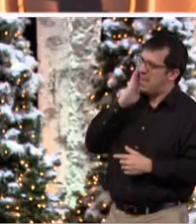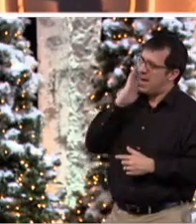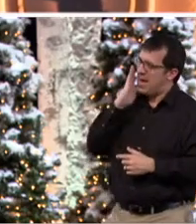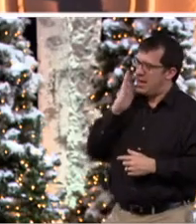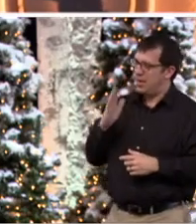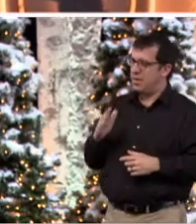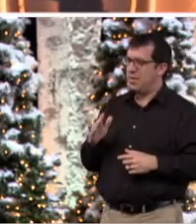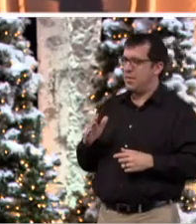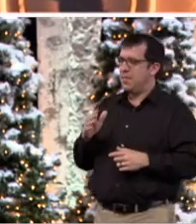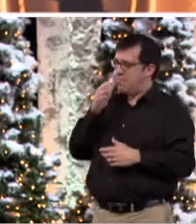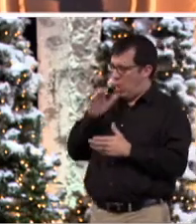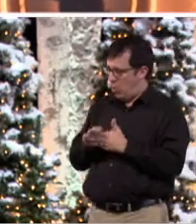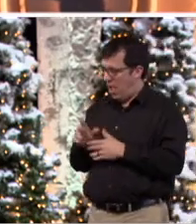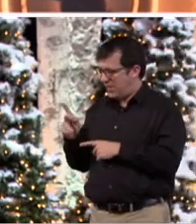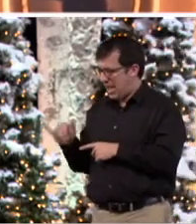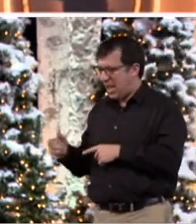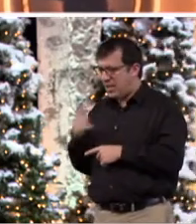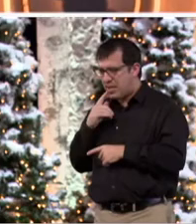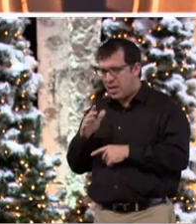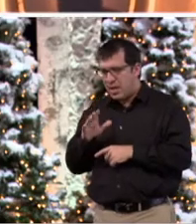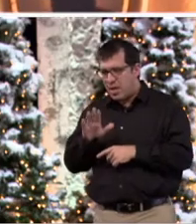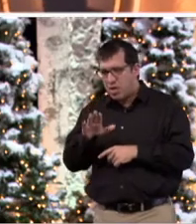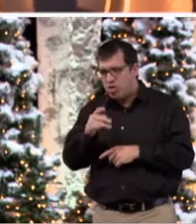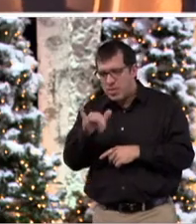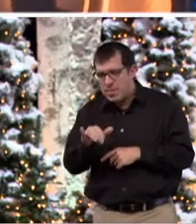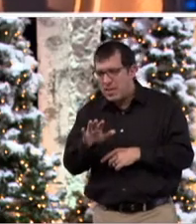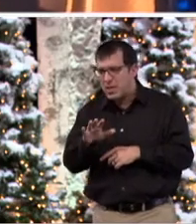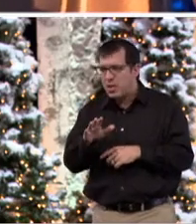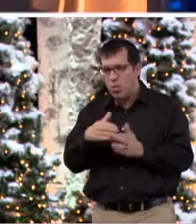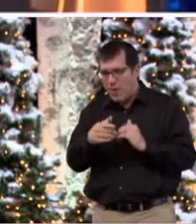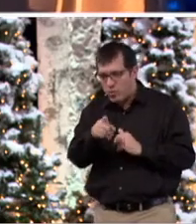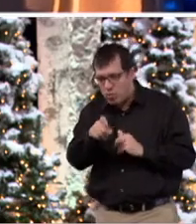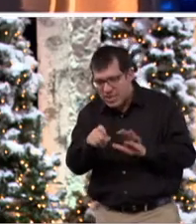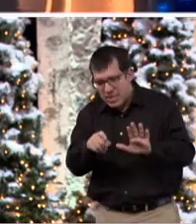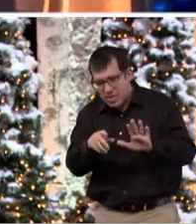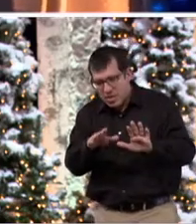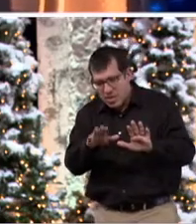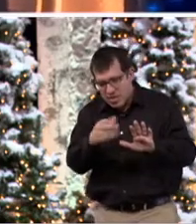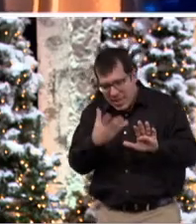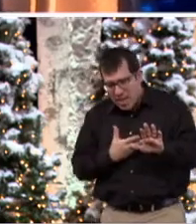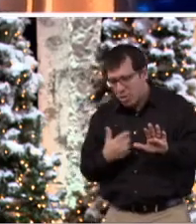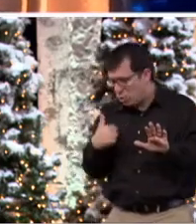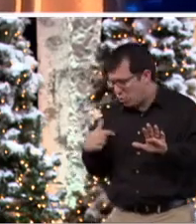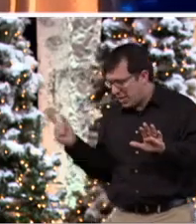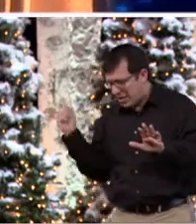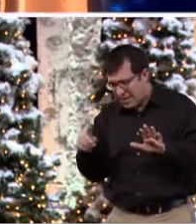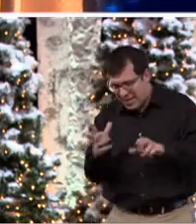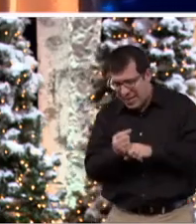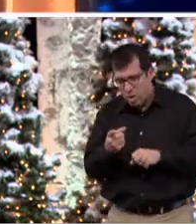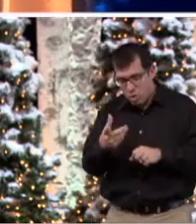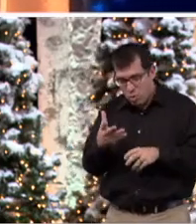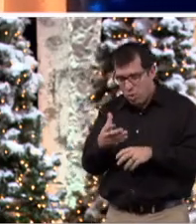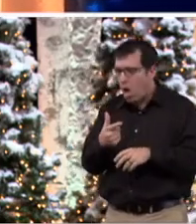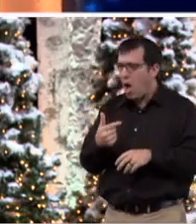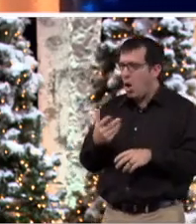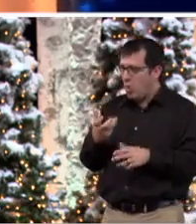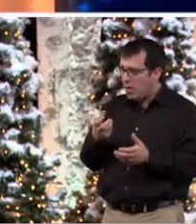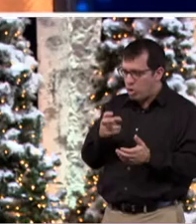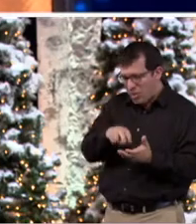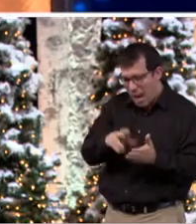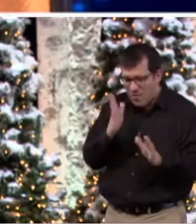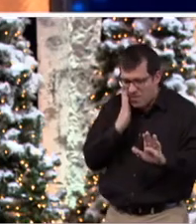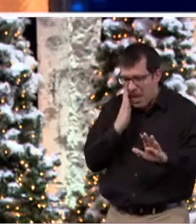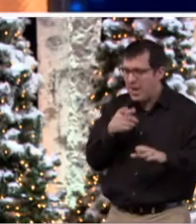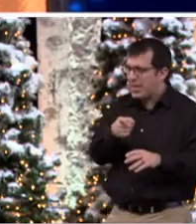And my wife, Kay, said, Jimmy, whatever you need, just tell us, we'll get it for you. You don't need to get out of bed. But he